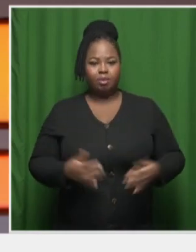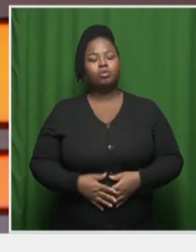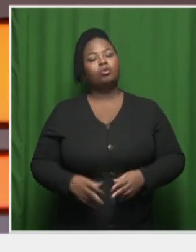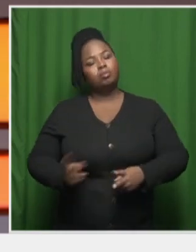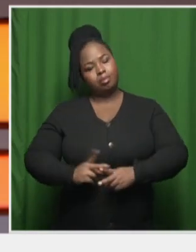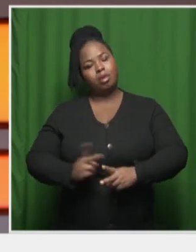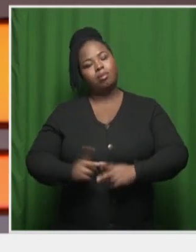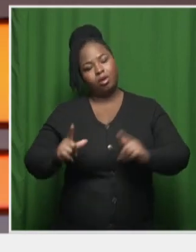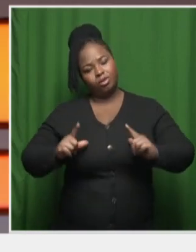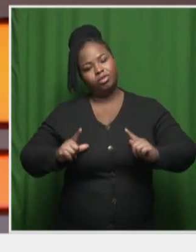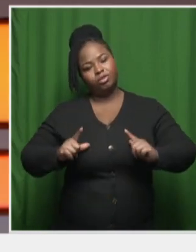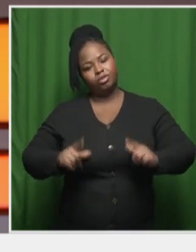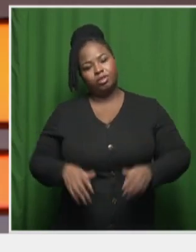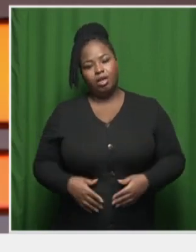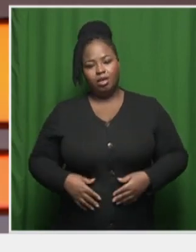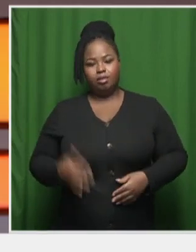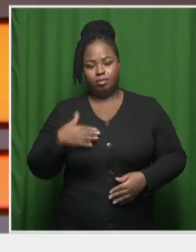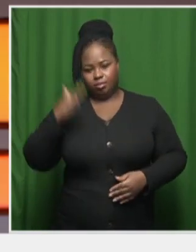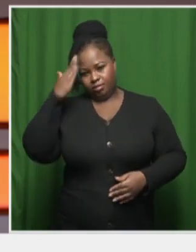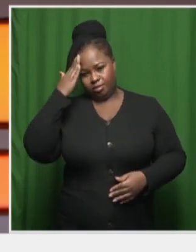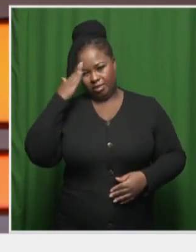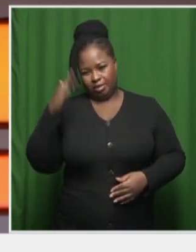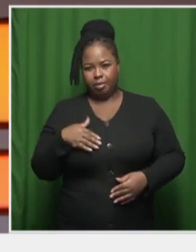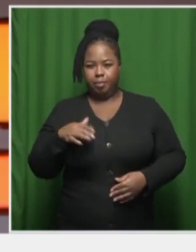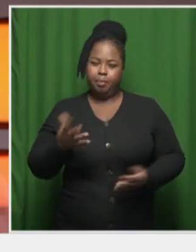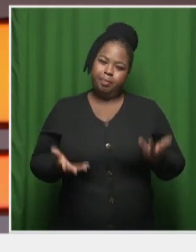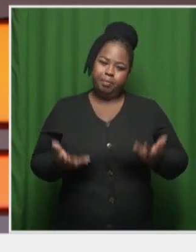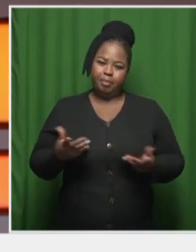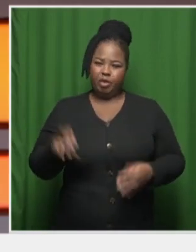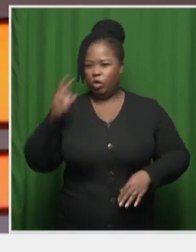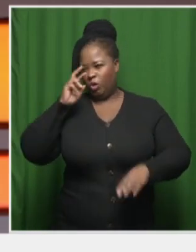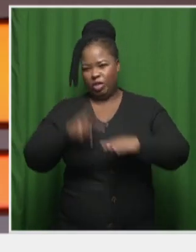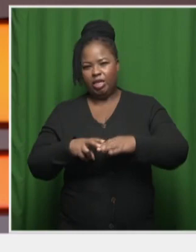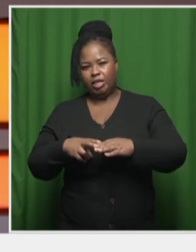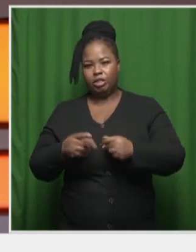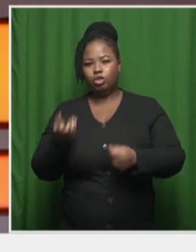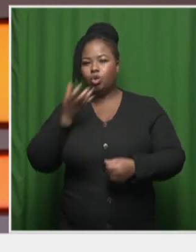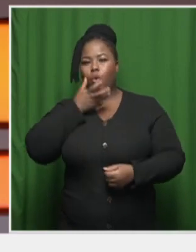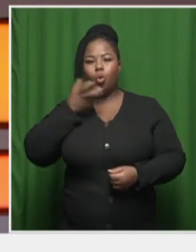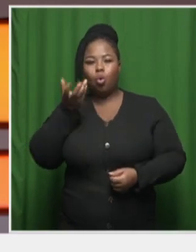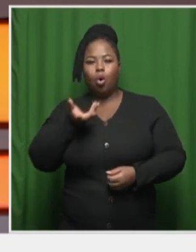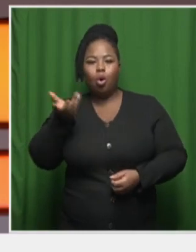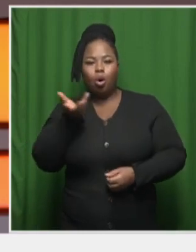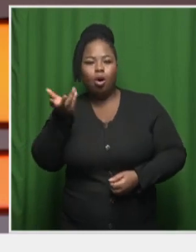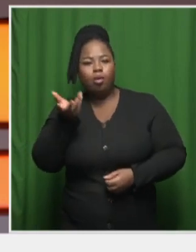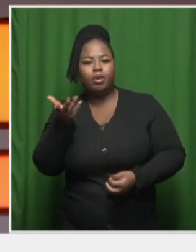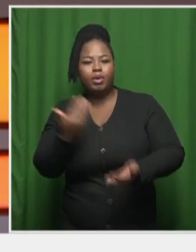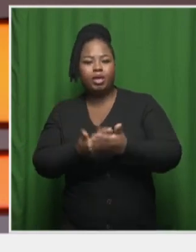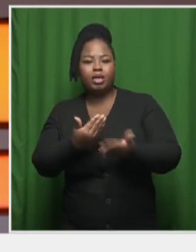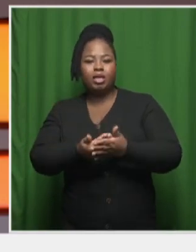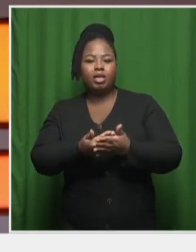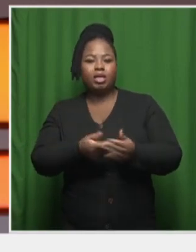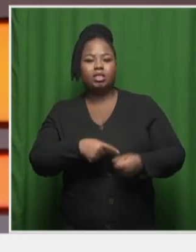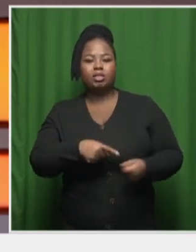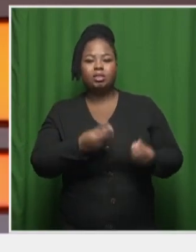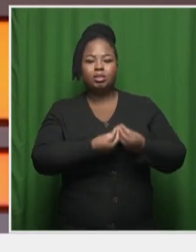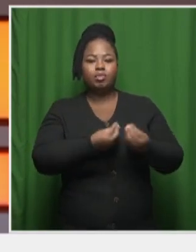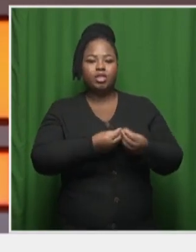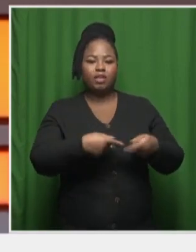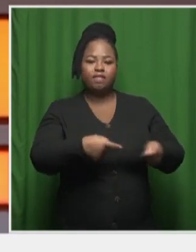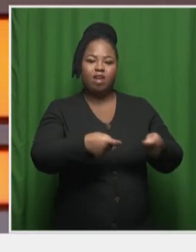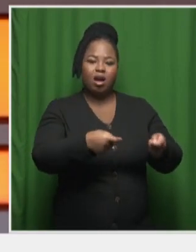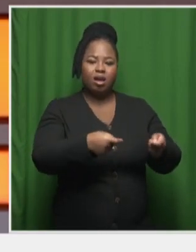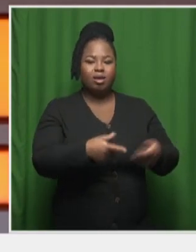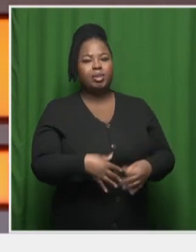of preparation, because then okay, I might need the oven. Maybe I don't need the oven at all. I can just use the cooking hob. I can fry something off in the